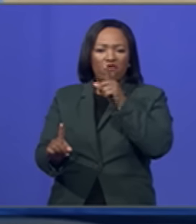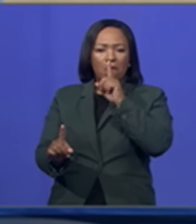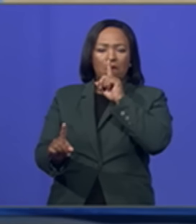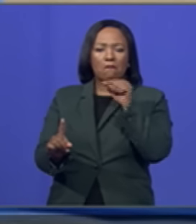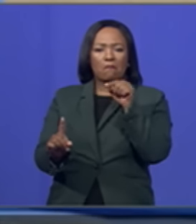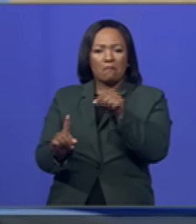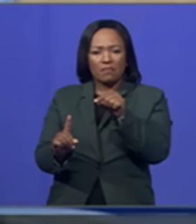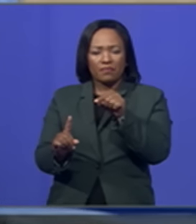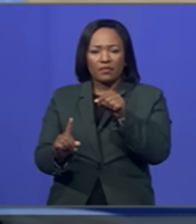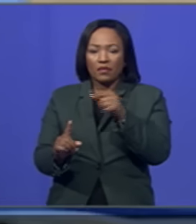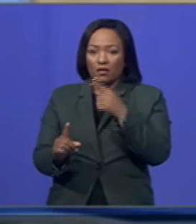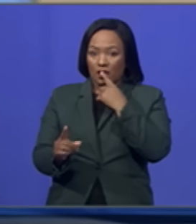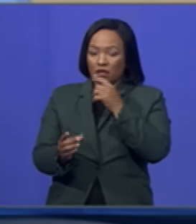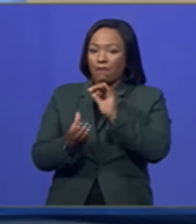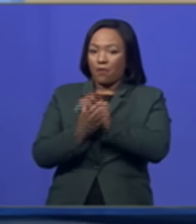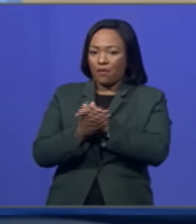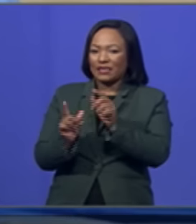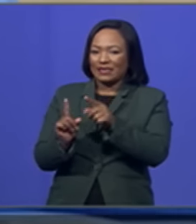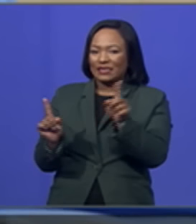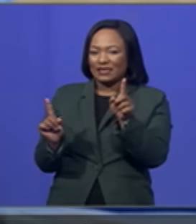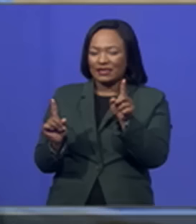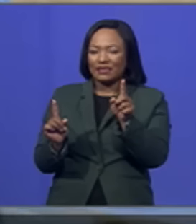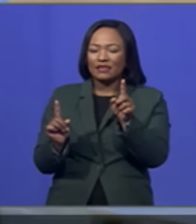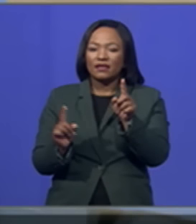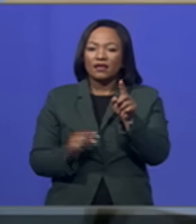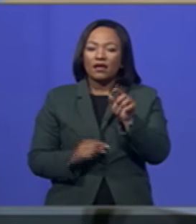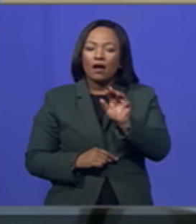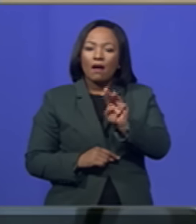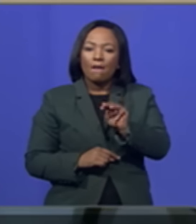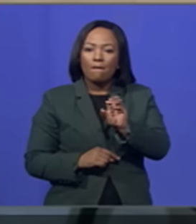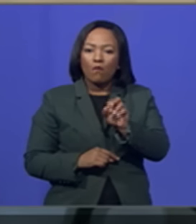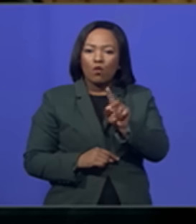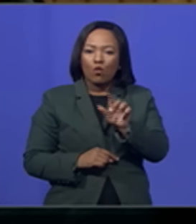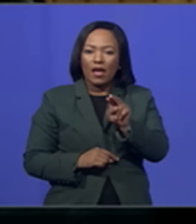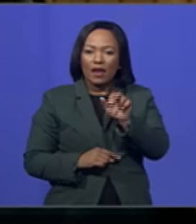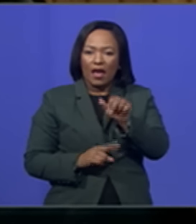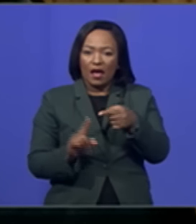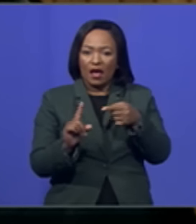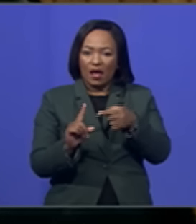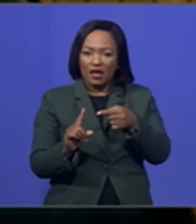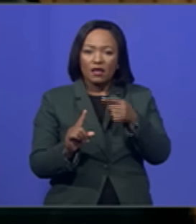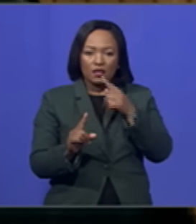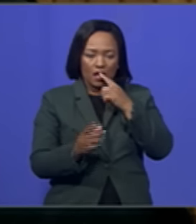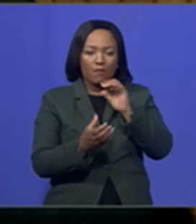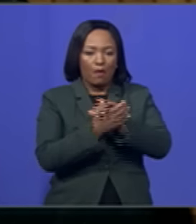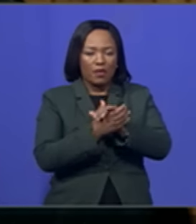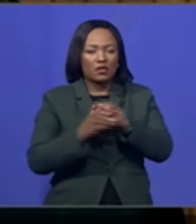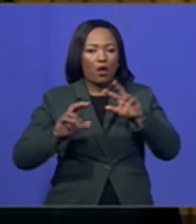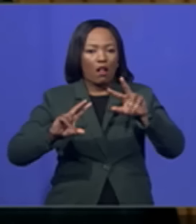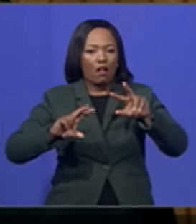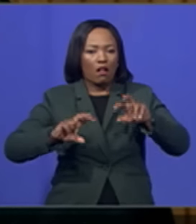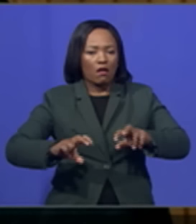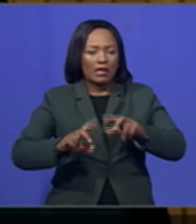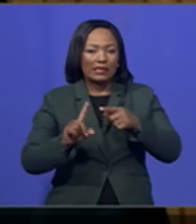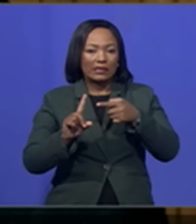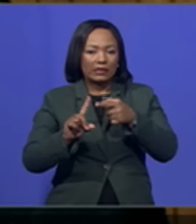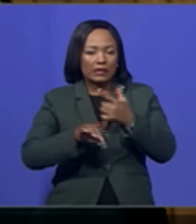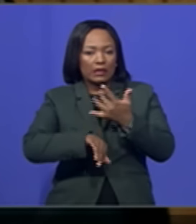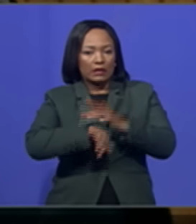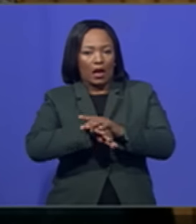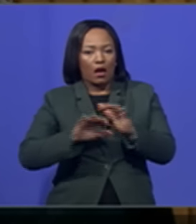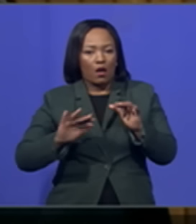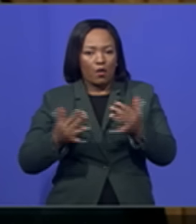are being promised, for example, that the killers of Mokoena Letsie will be investigated. This killing, we are promised that it